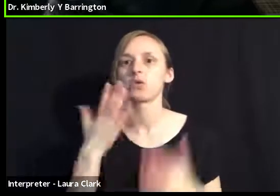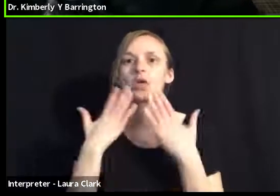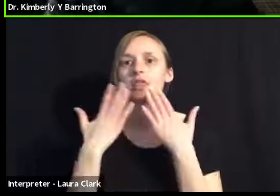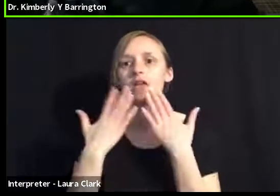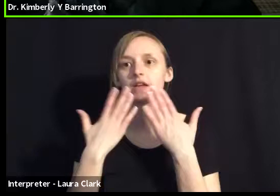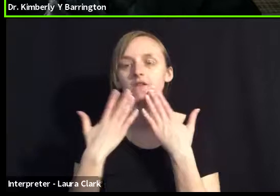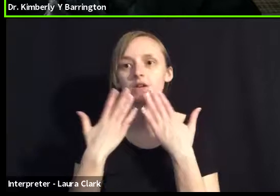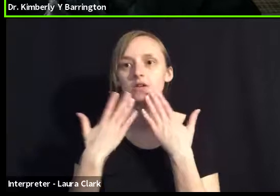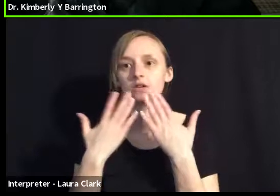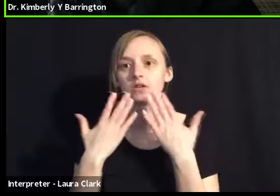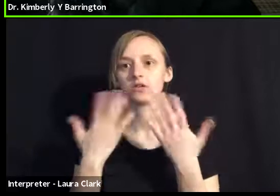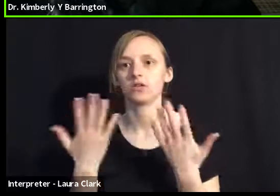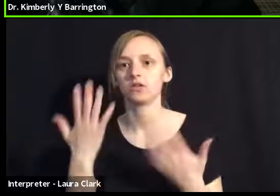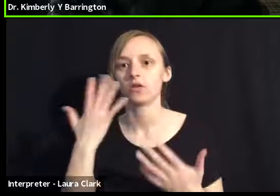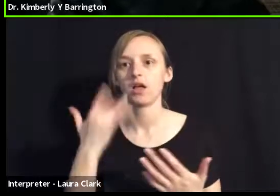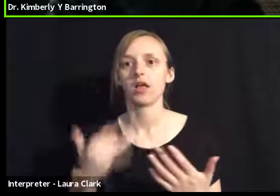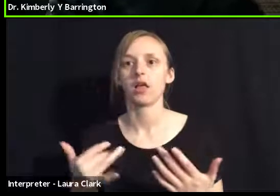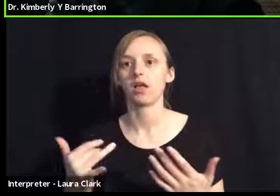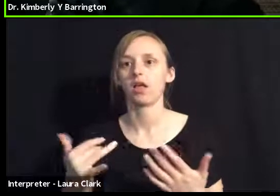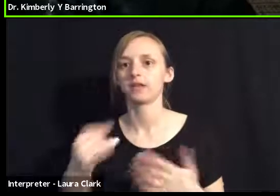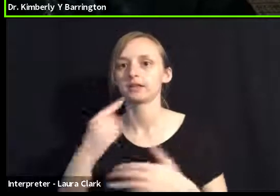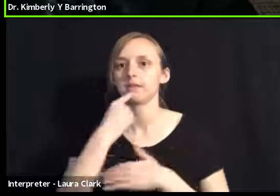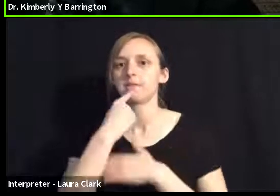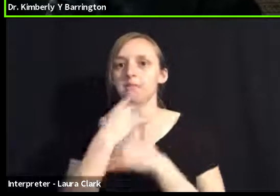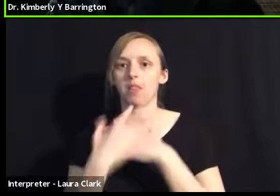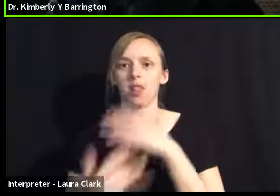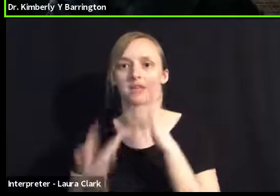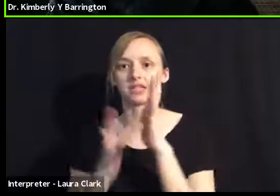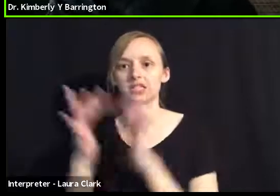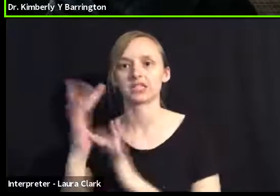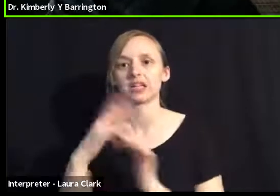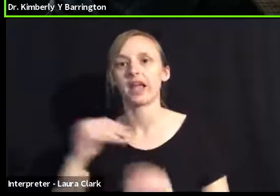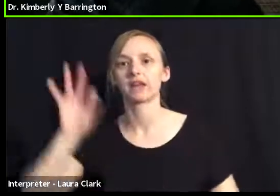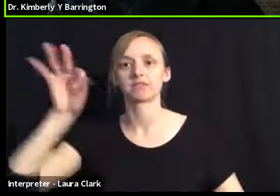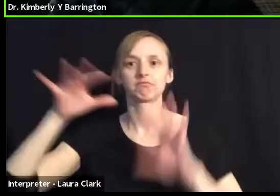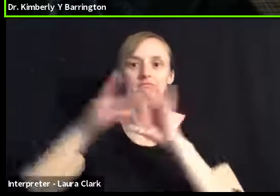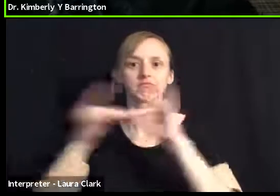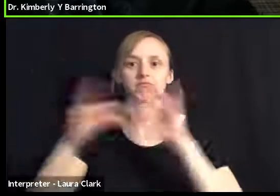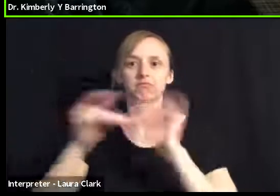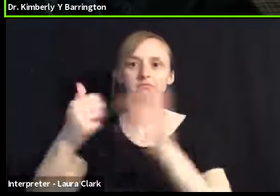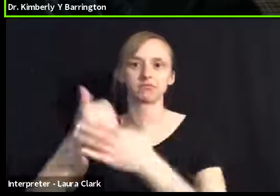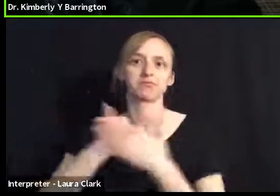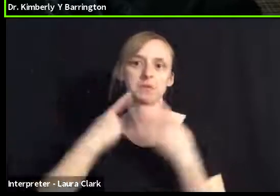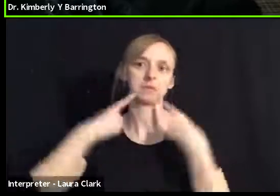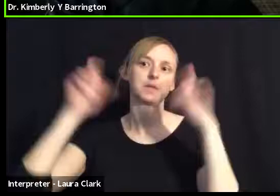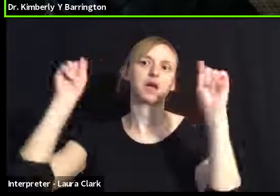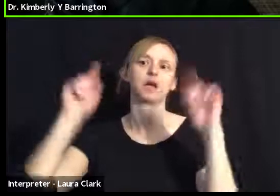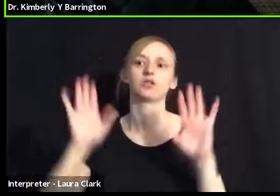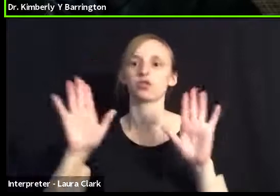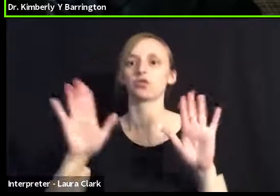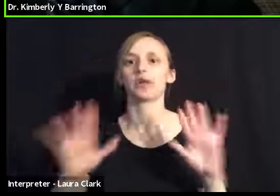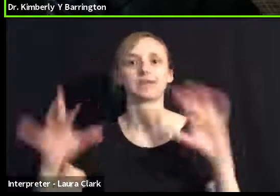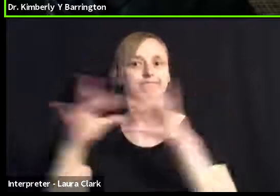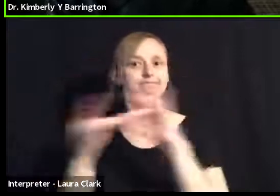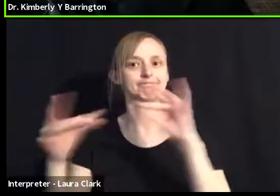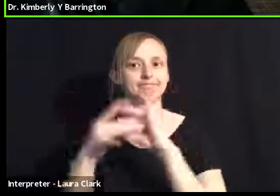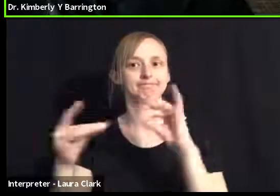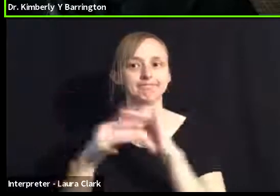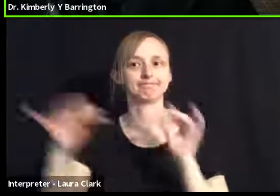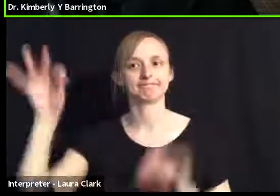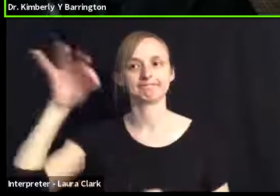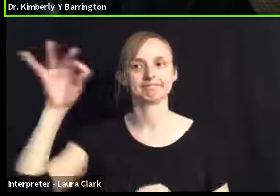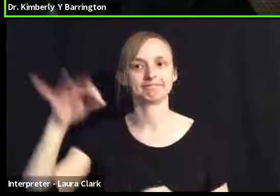are overcome by the blood of the Lamb and by our testimony. And what a great testimony that we have sitting